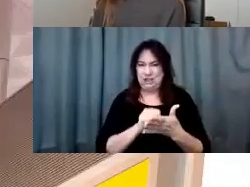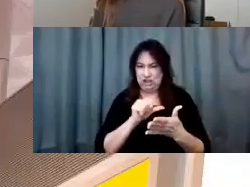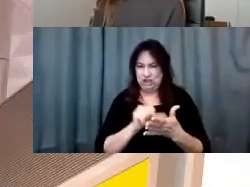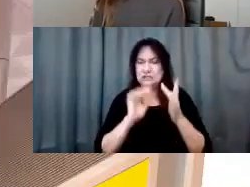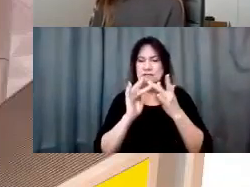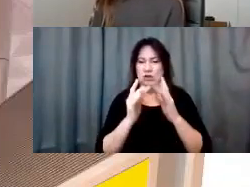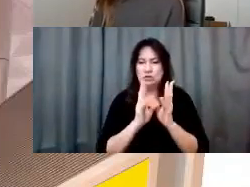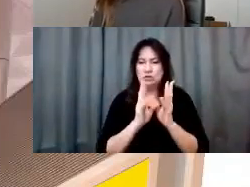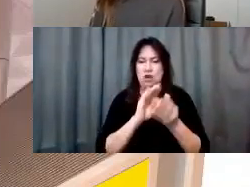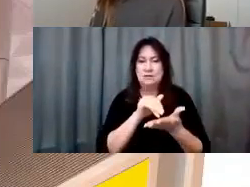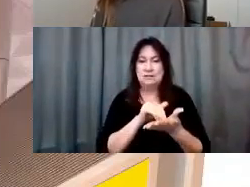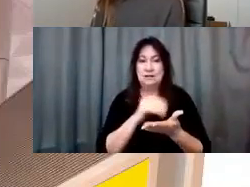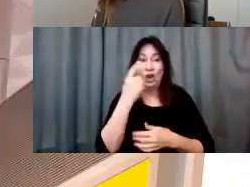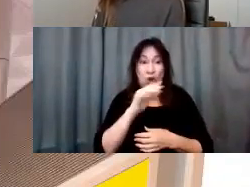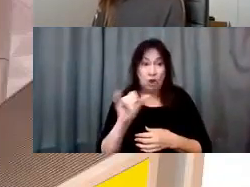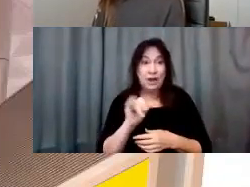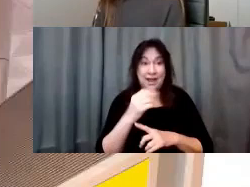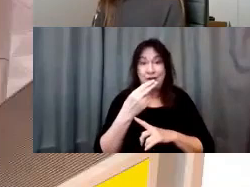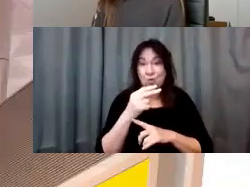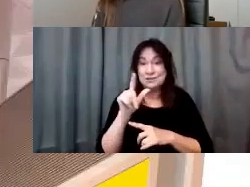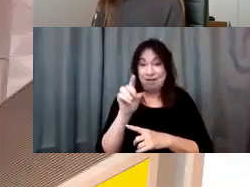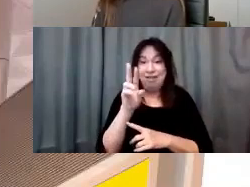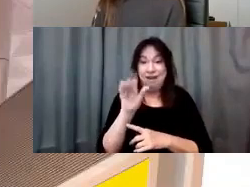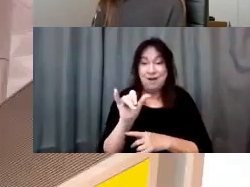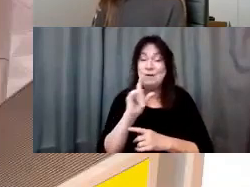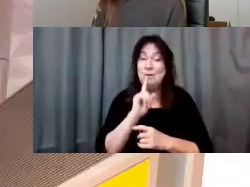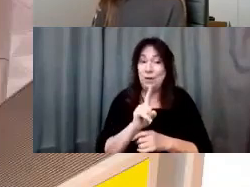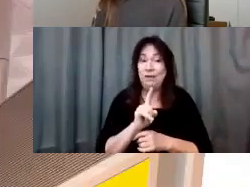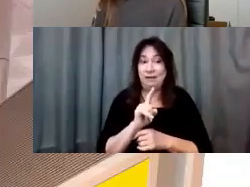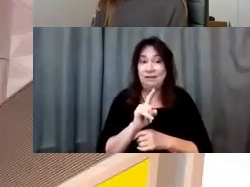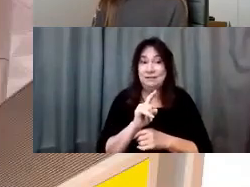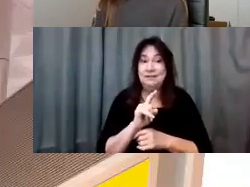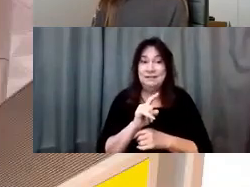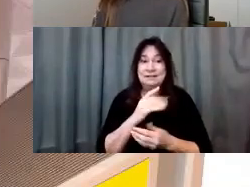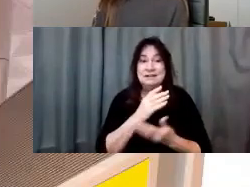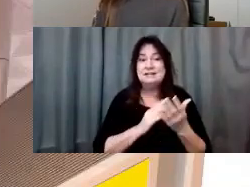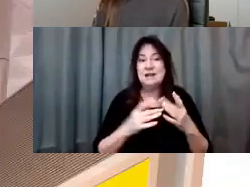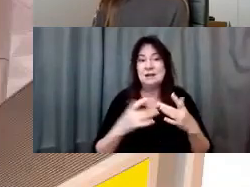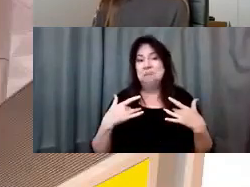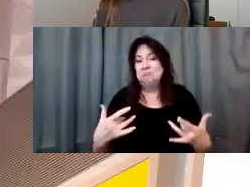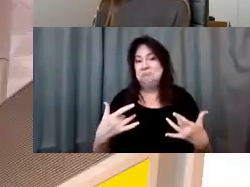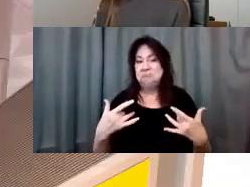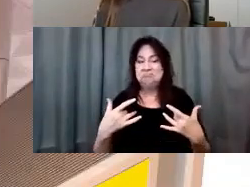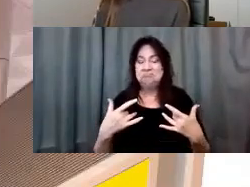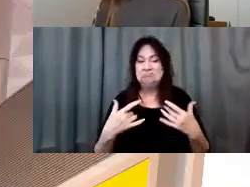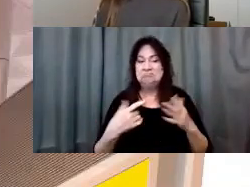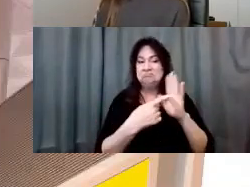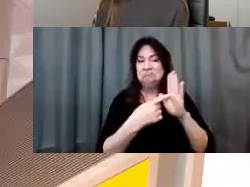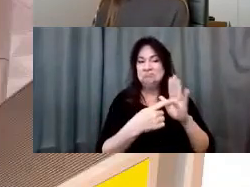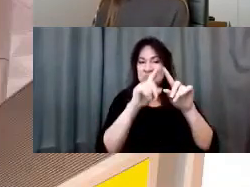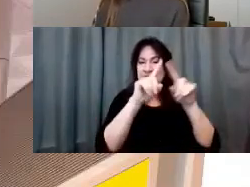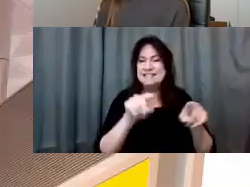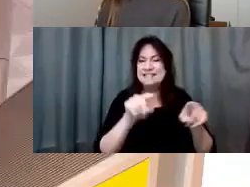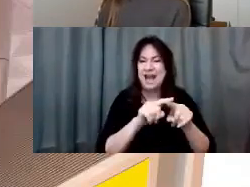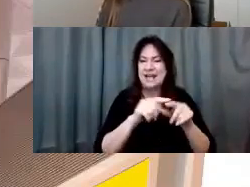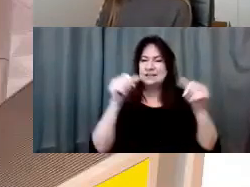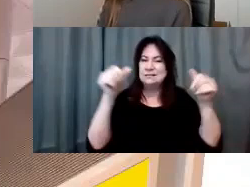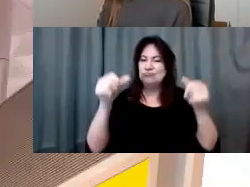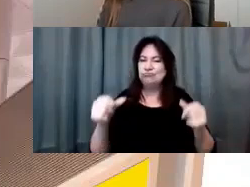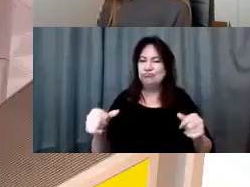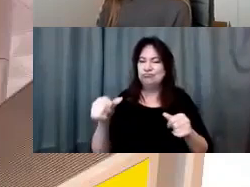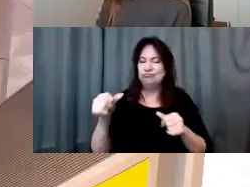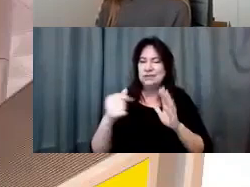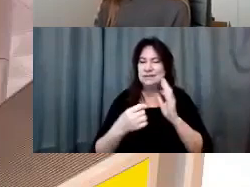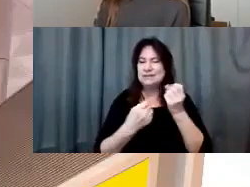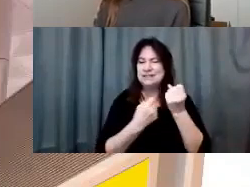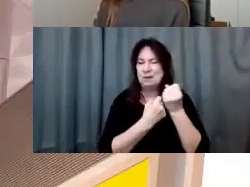does look like that of a hotel lobby with some additional digital branding opportunities for sponsors. And